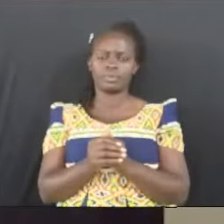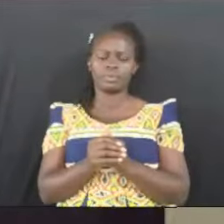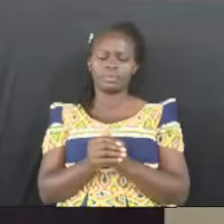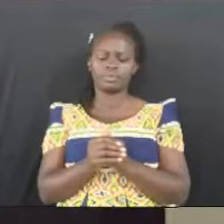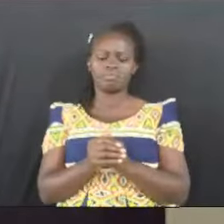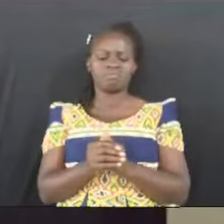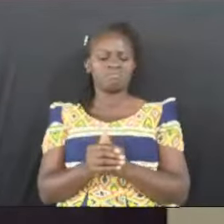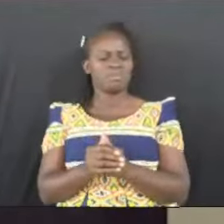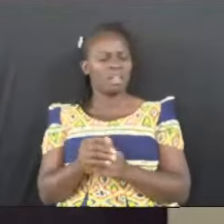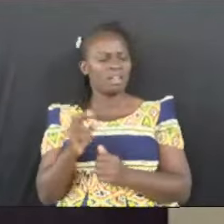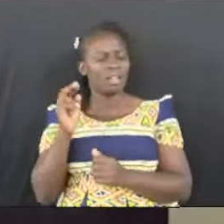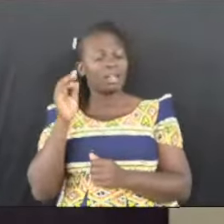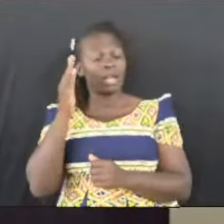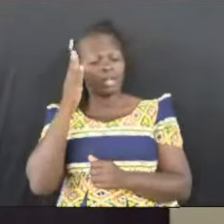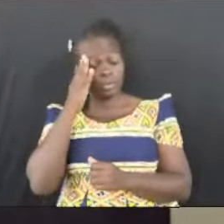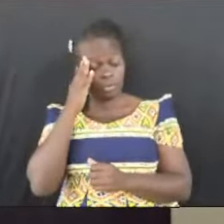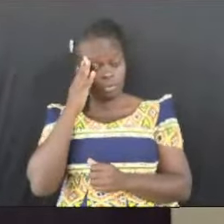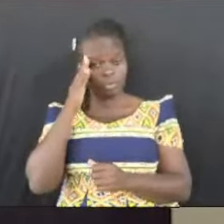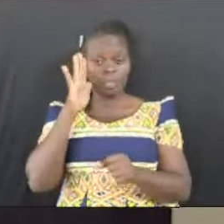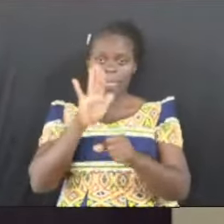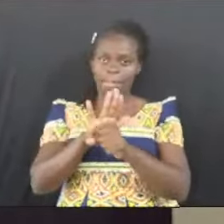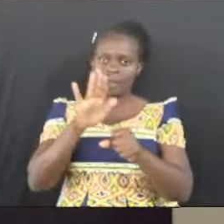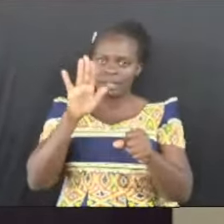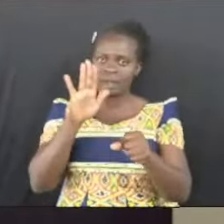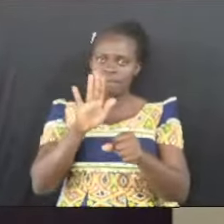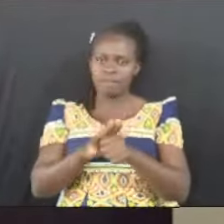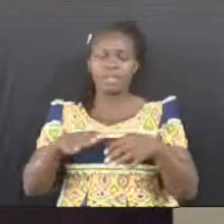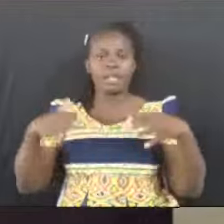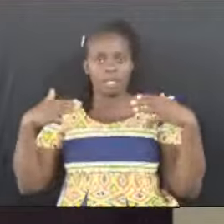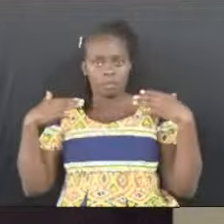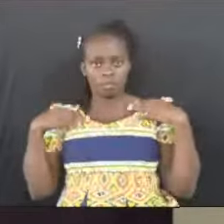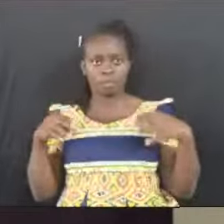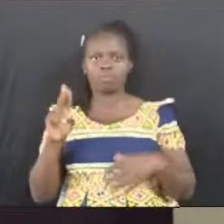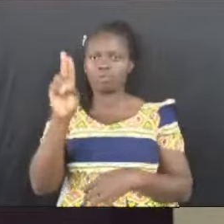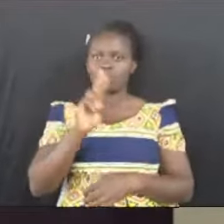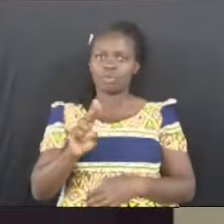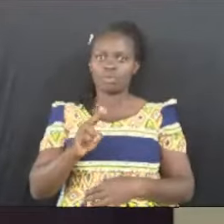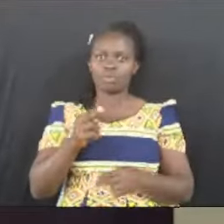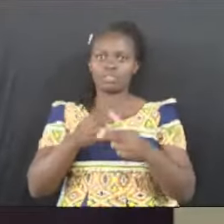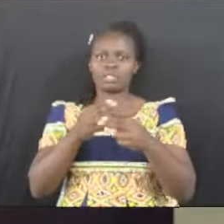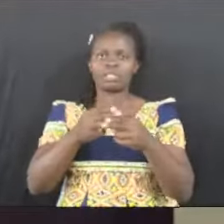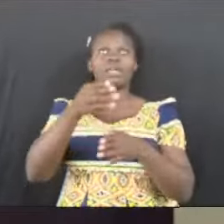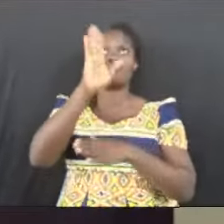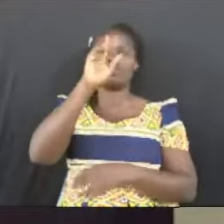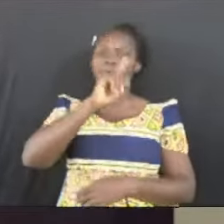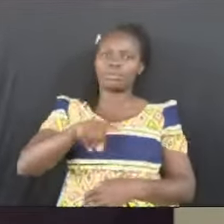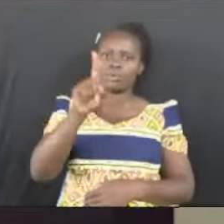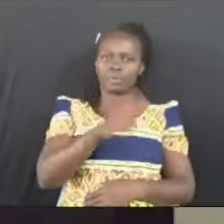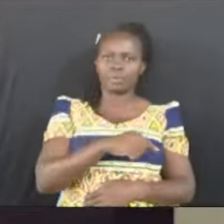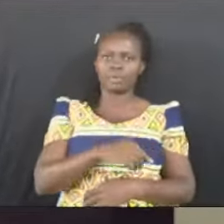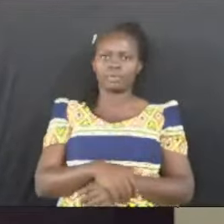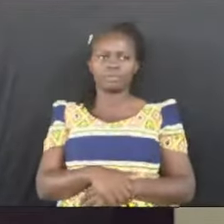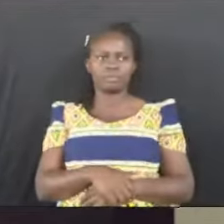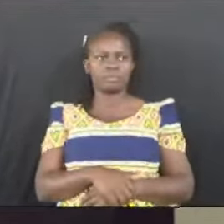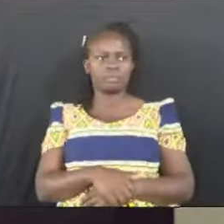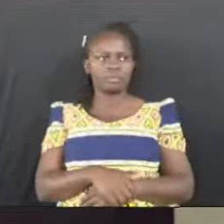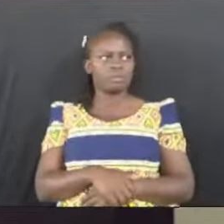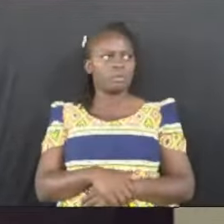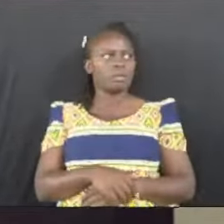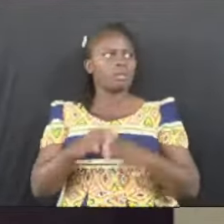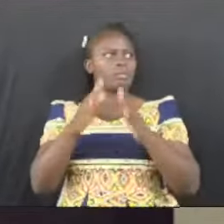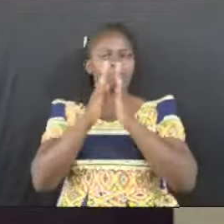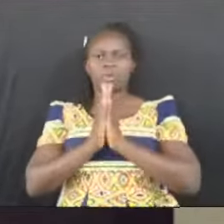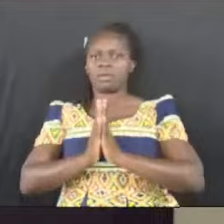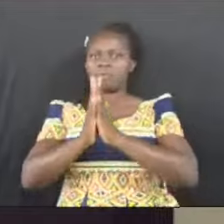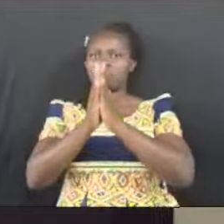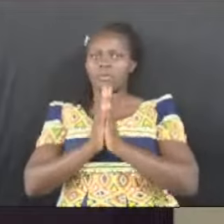a superstition religion. They think God, the more than they pray, God will give them this or